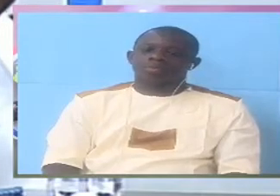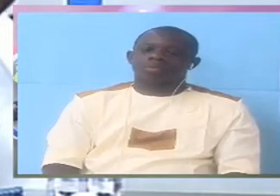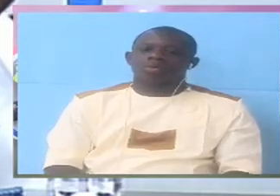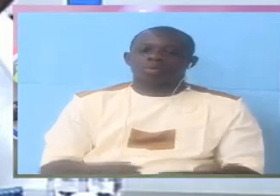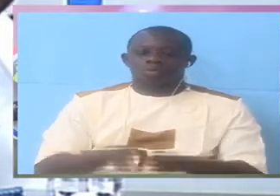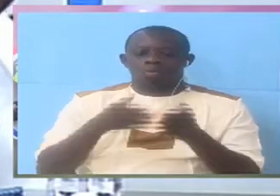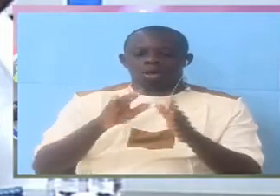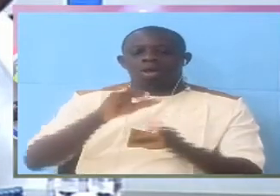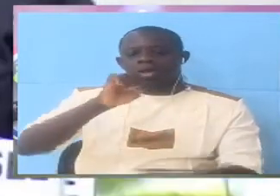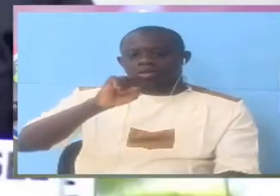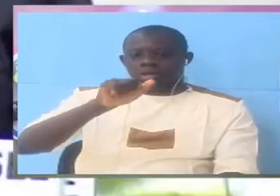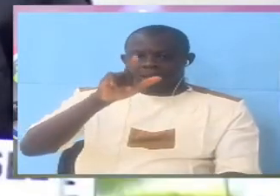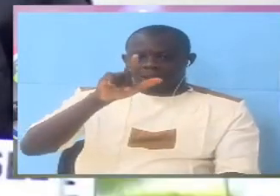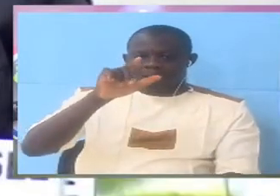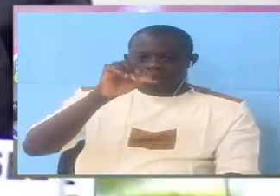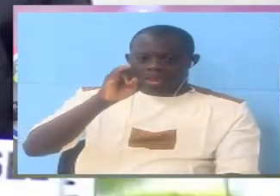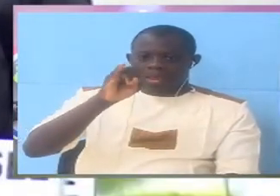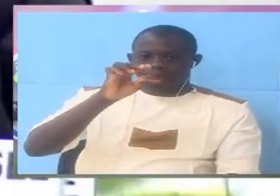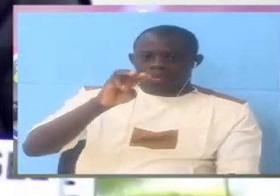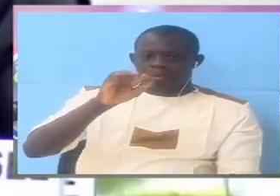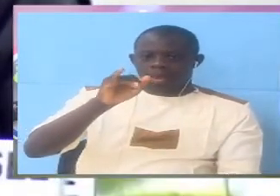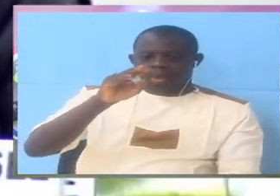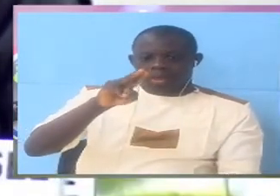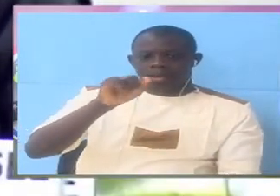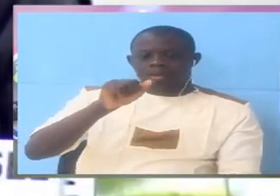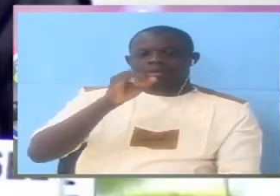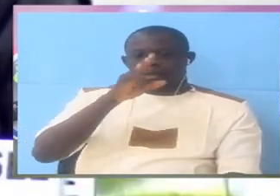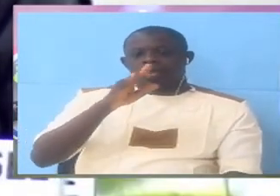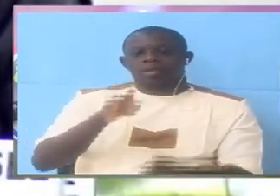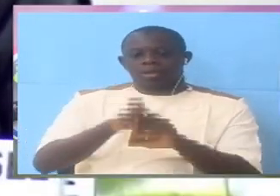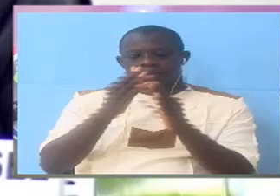Okay. Now let's talk about the investigations. I